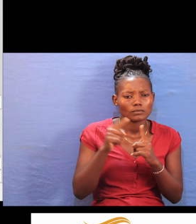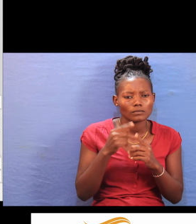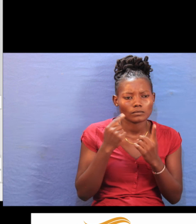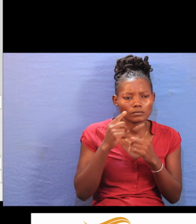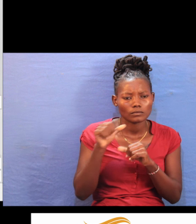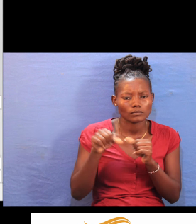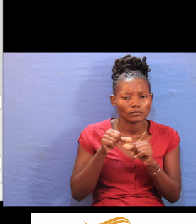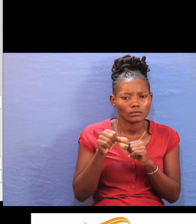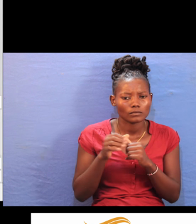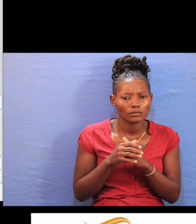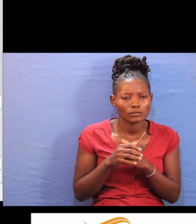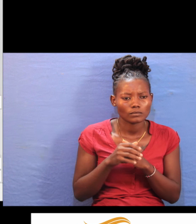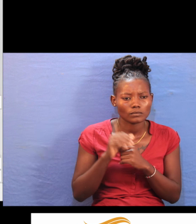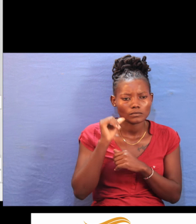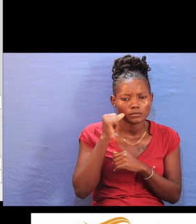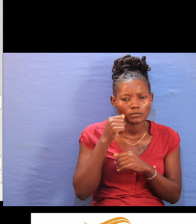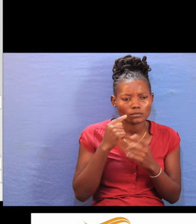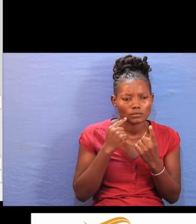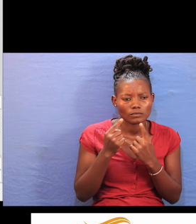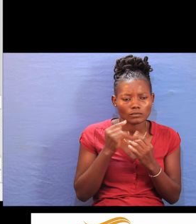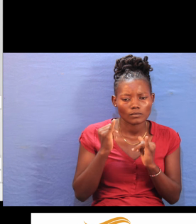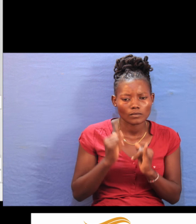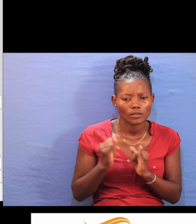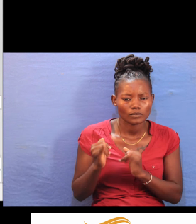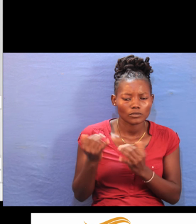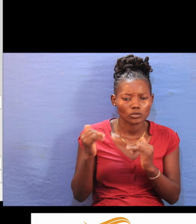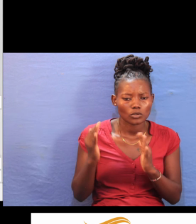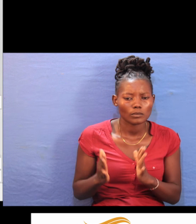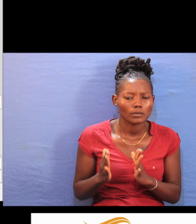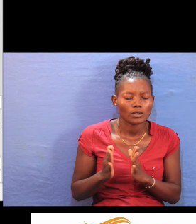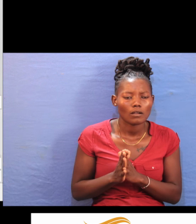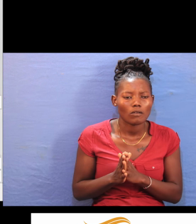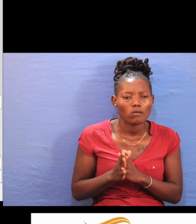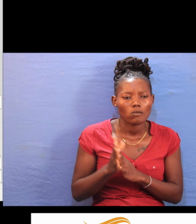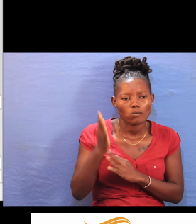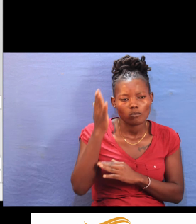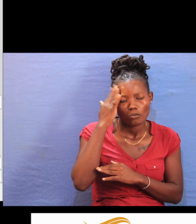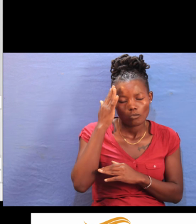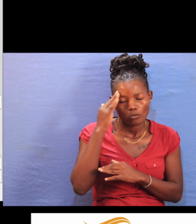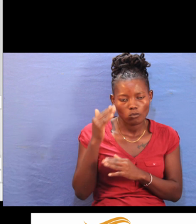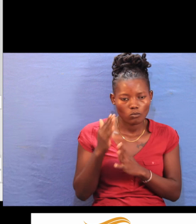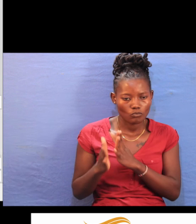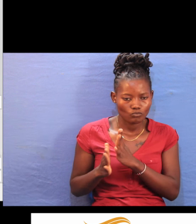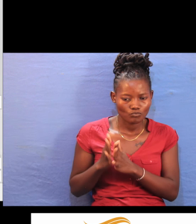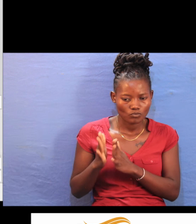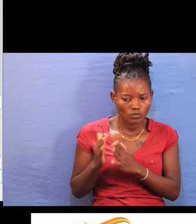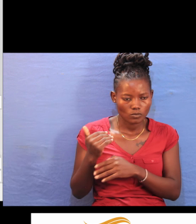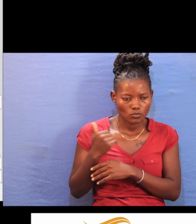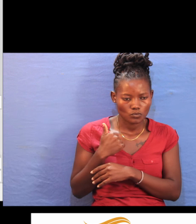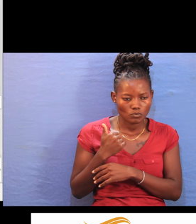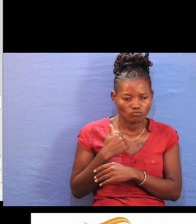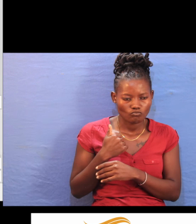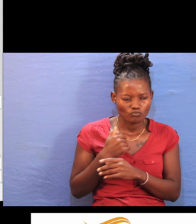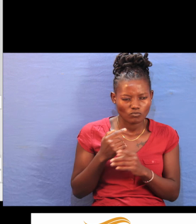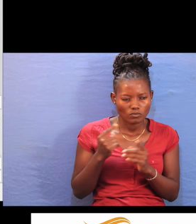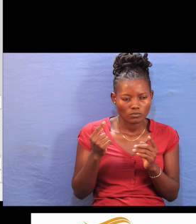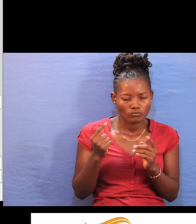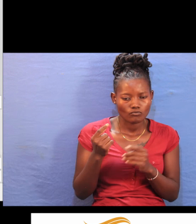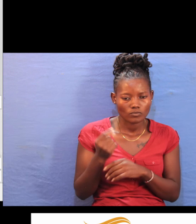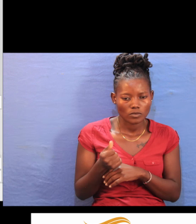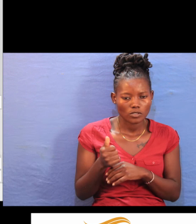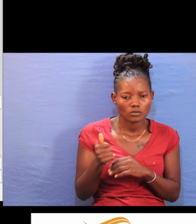Okay. Coaches need to schedule meetings with their athletes. Or, again, if we're team sports, we may have